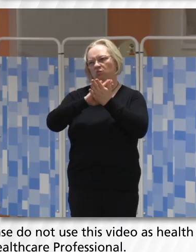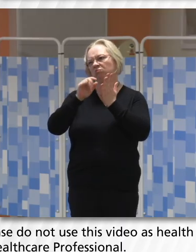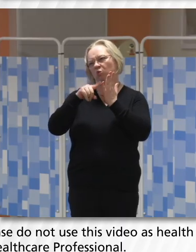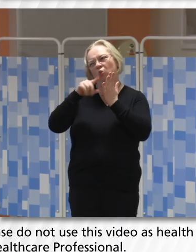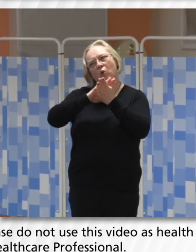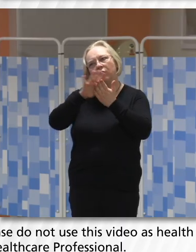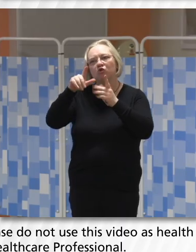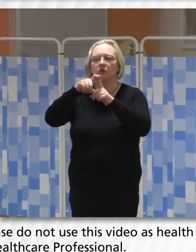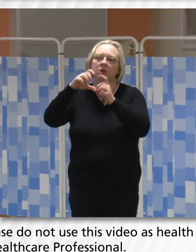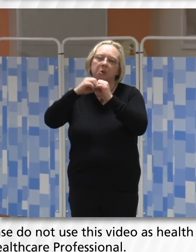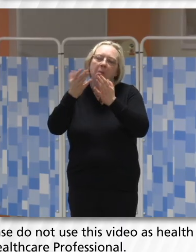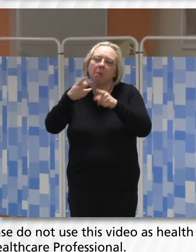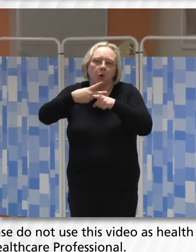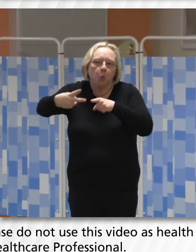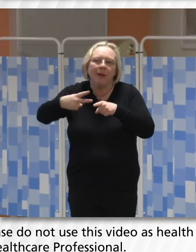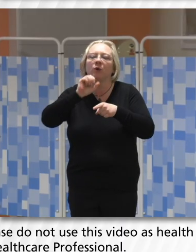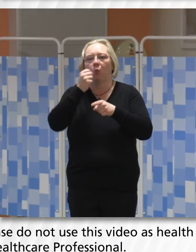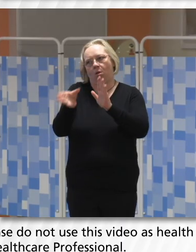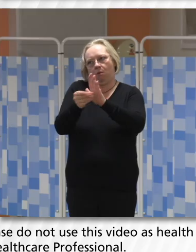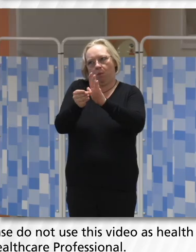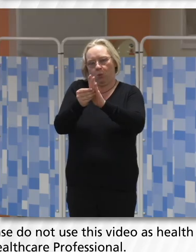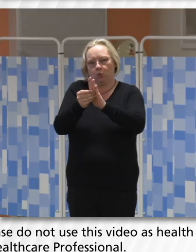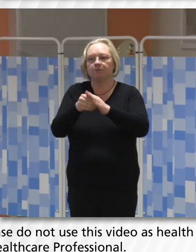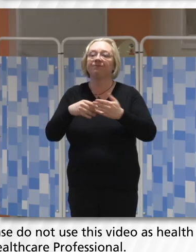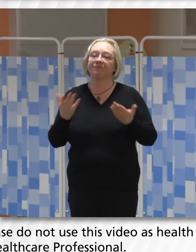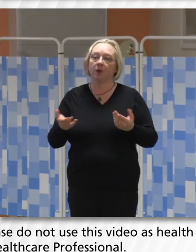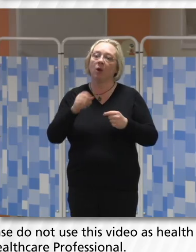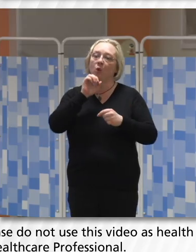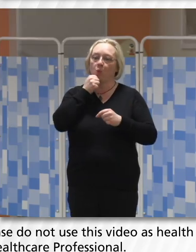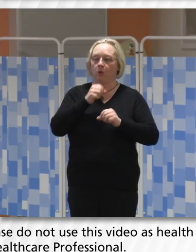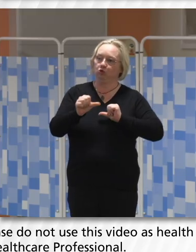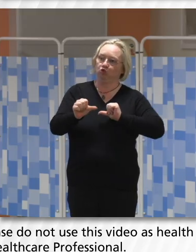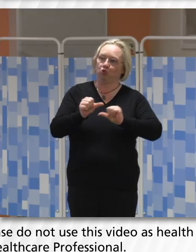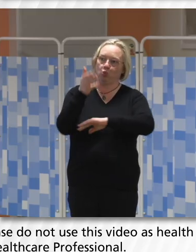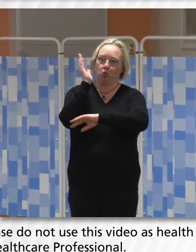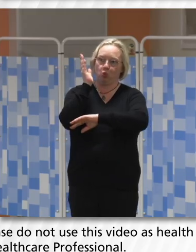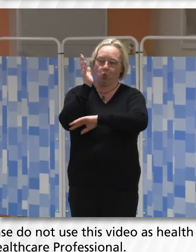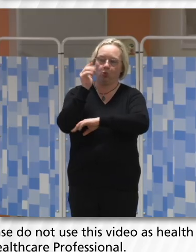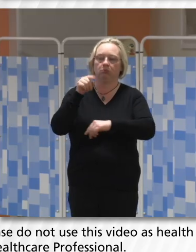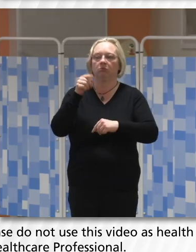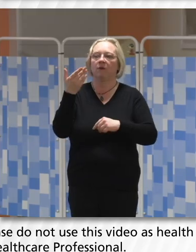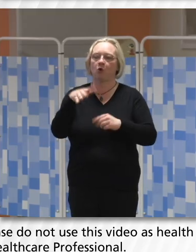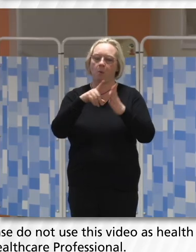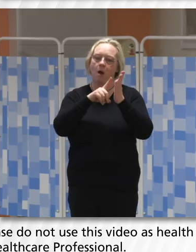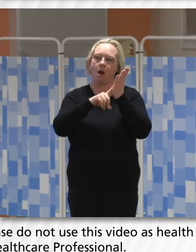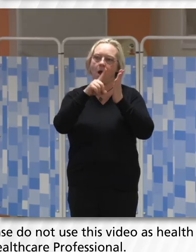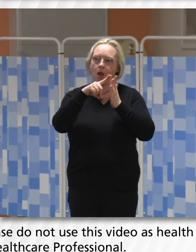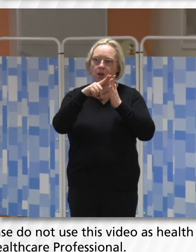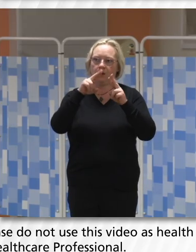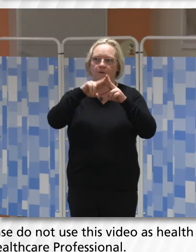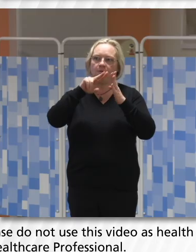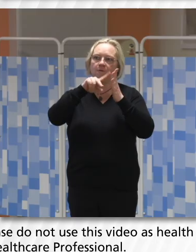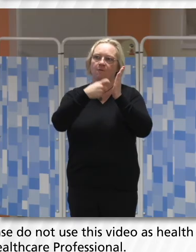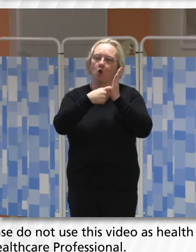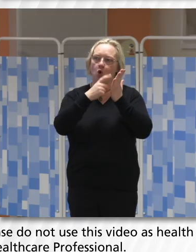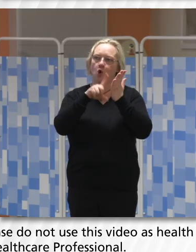time. To commence this evening, we are going to have a short talk by Ali Furlong from our Head of Fundraising for